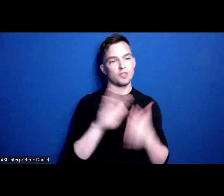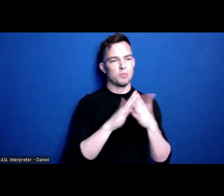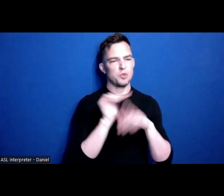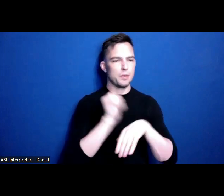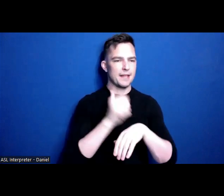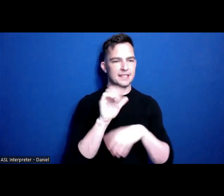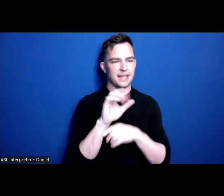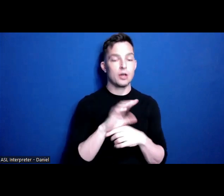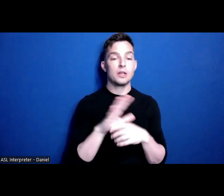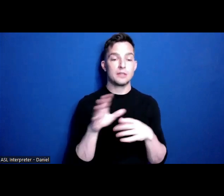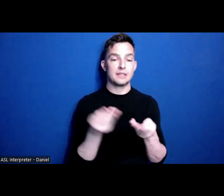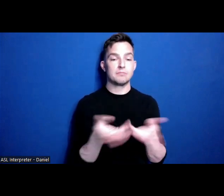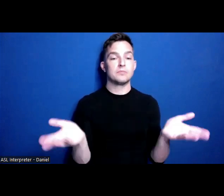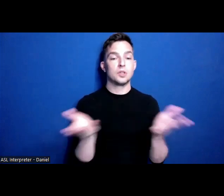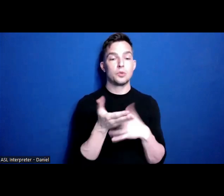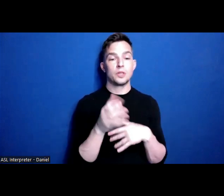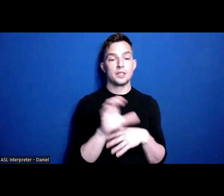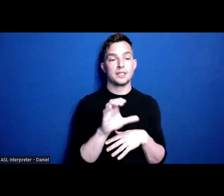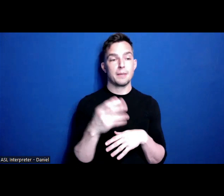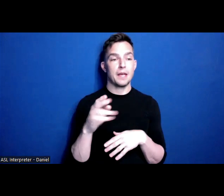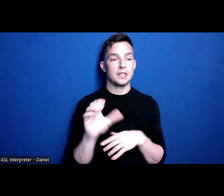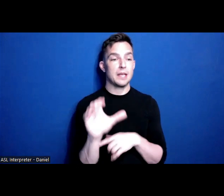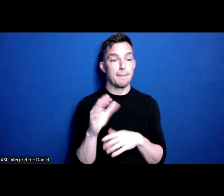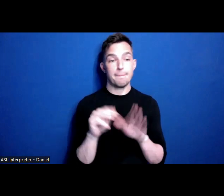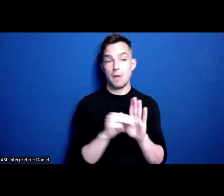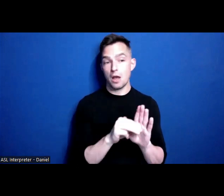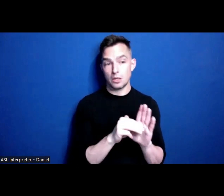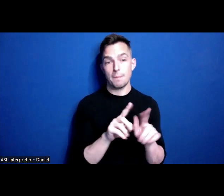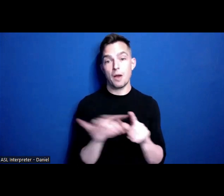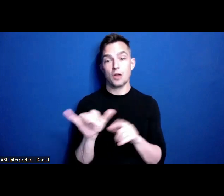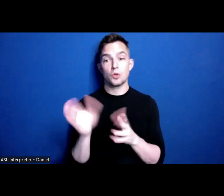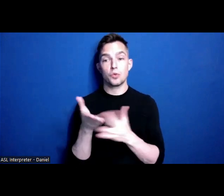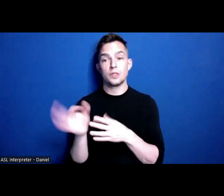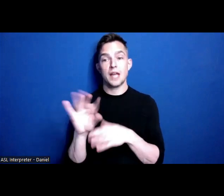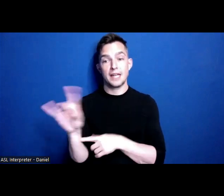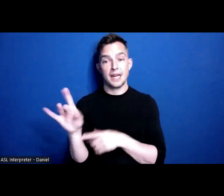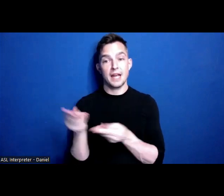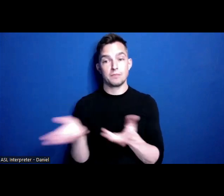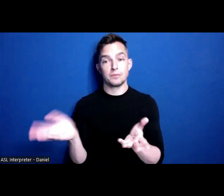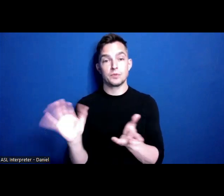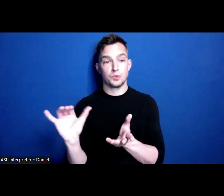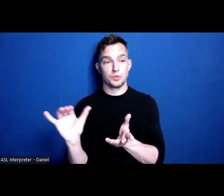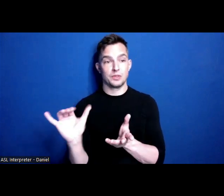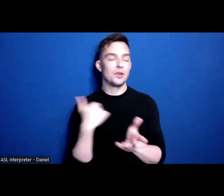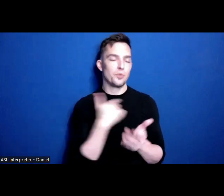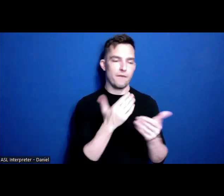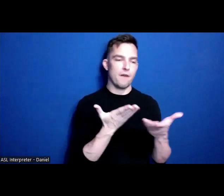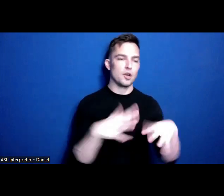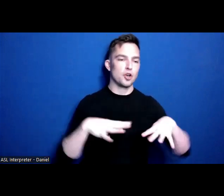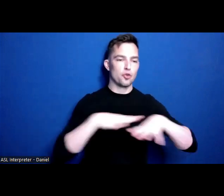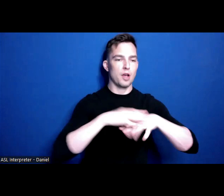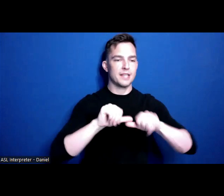not only through CCBHC models, but also through 988. We've offered